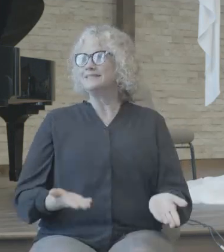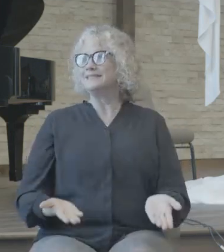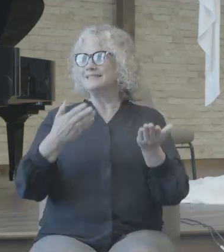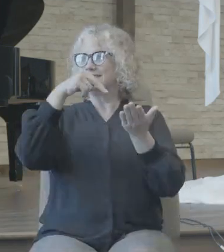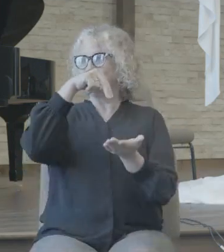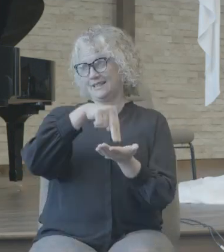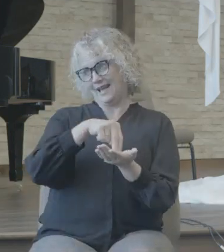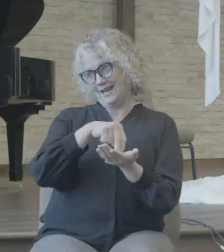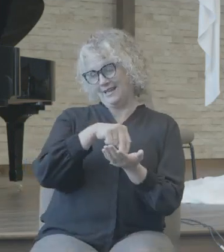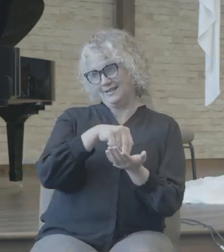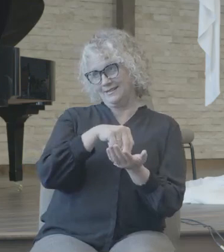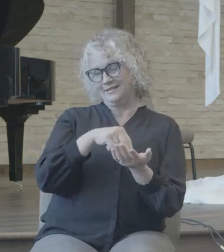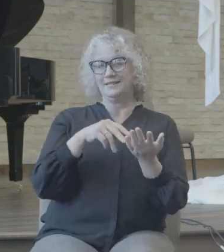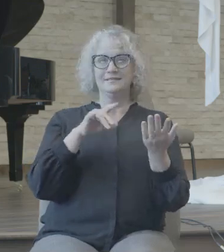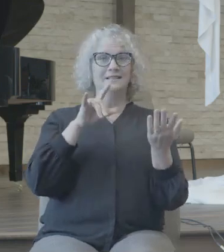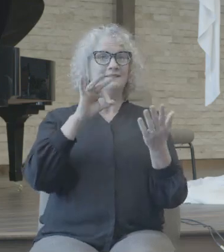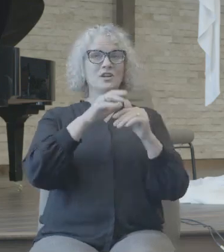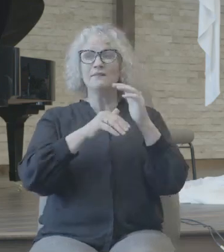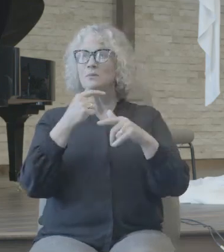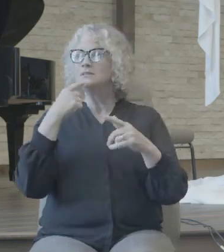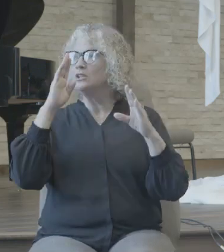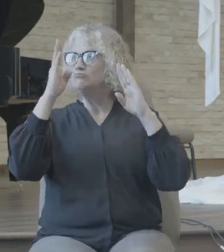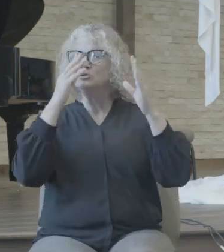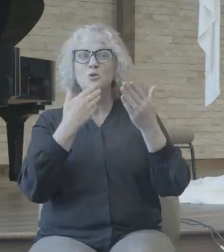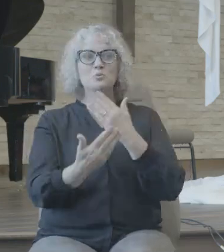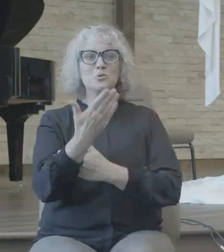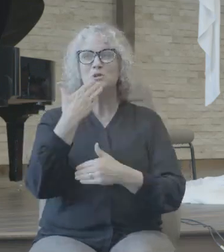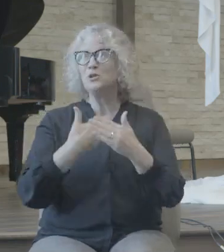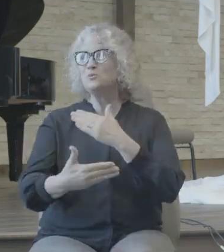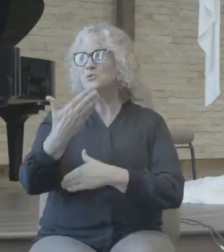feel comfortable, say good morning to those around you today.